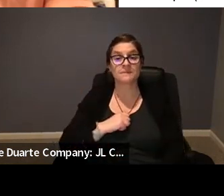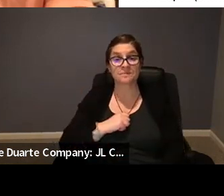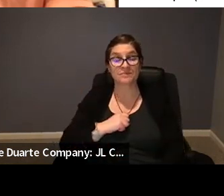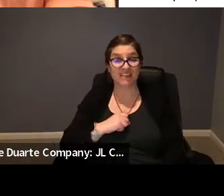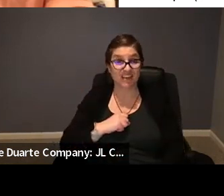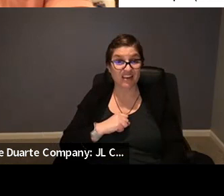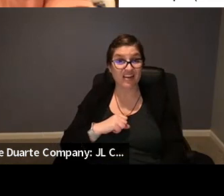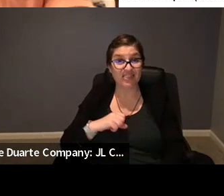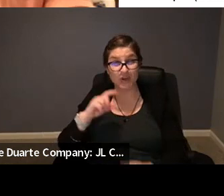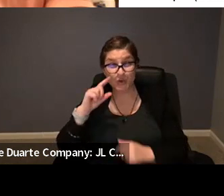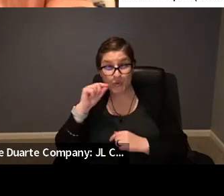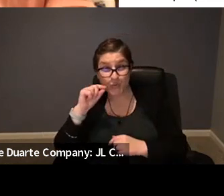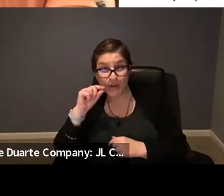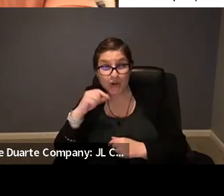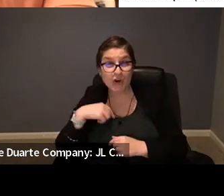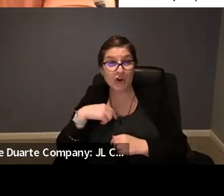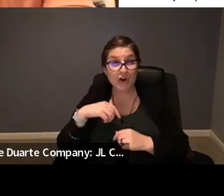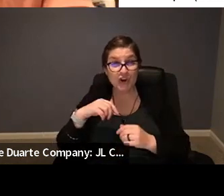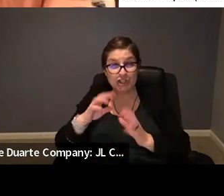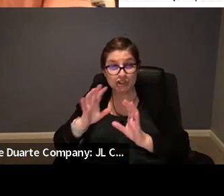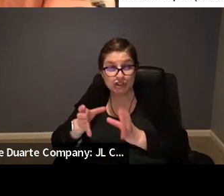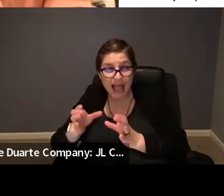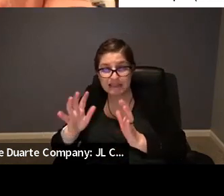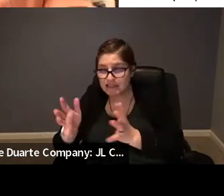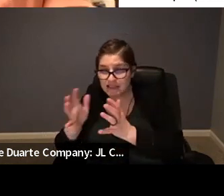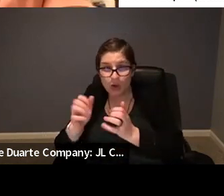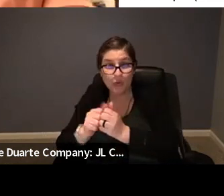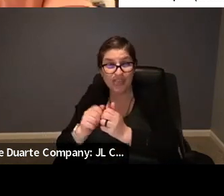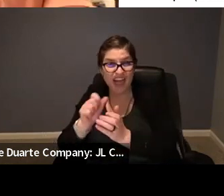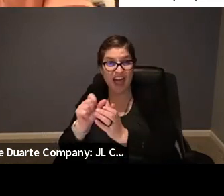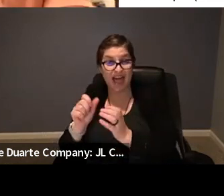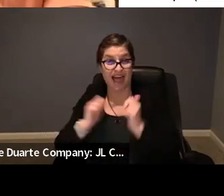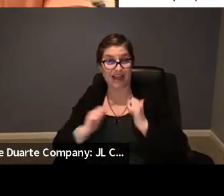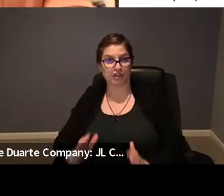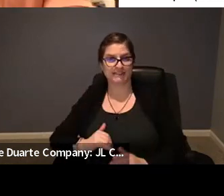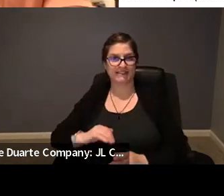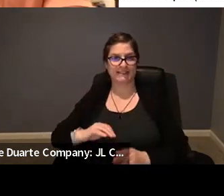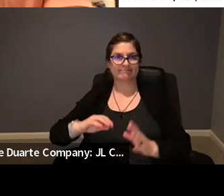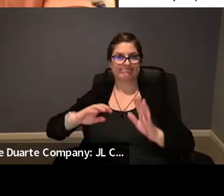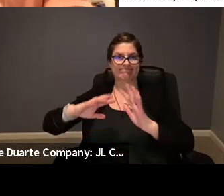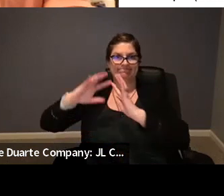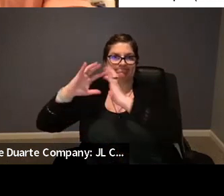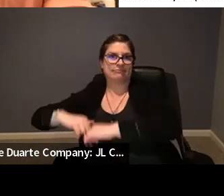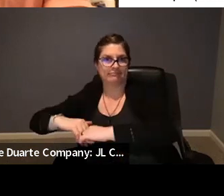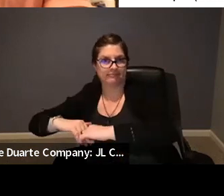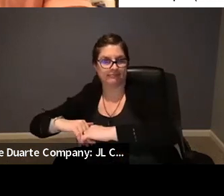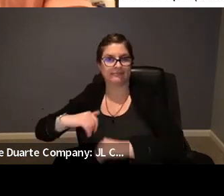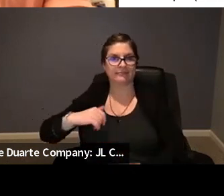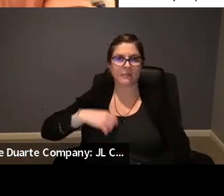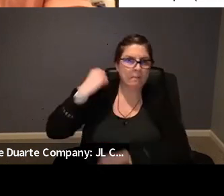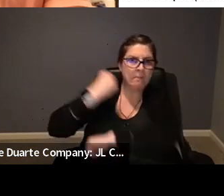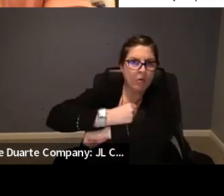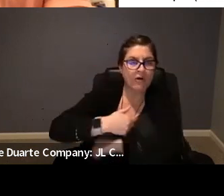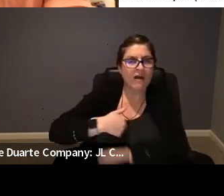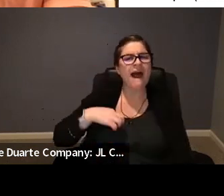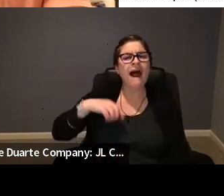the Twitter chats with the actors shut down. All I had to ask Sam Claflin was, do you know the harm you're